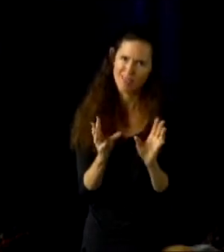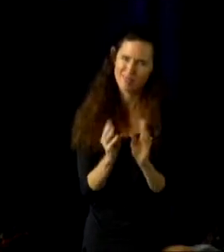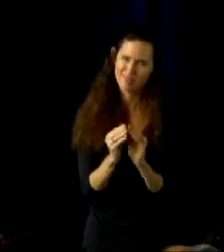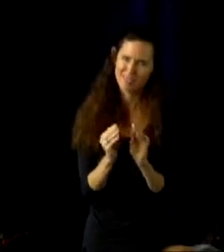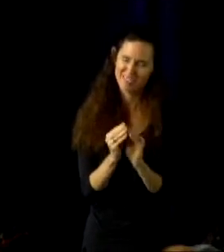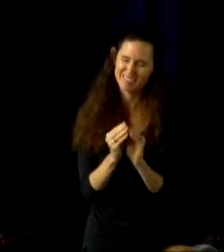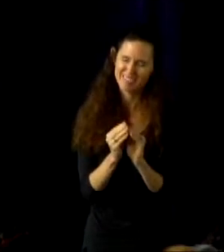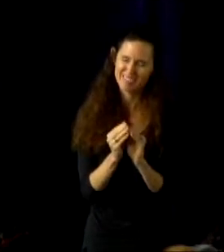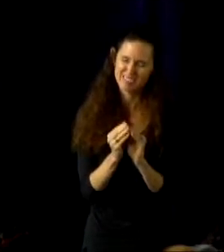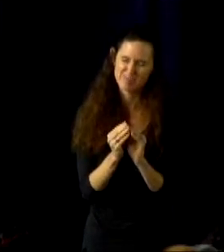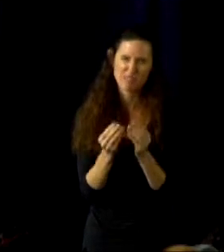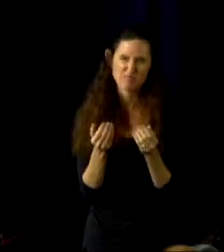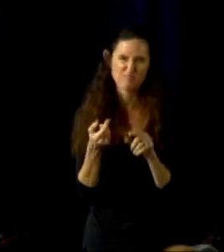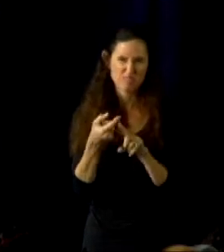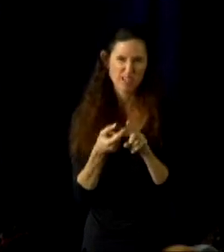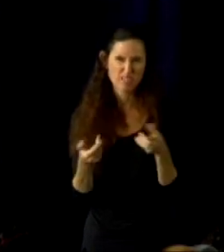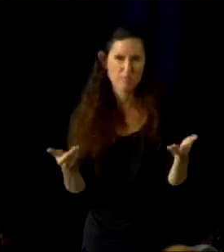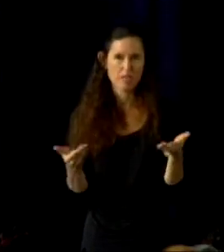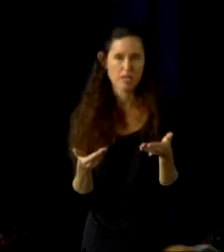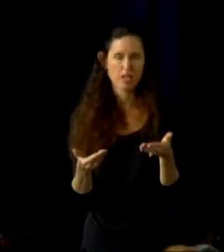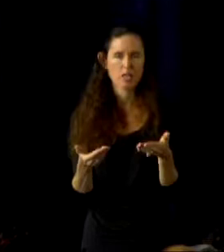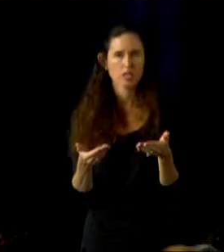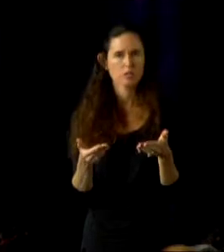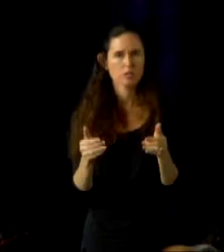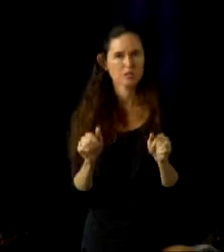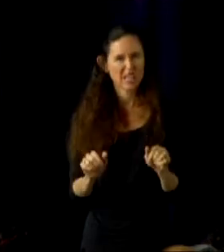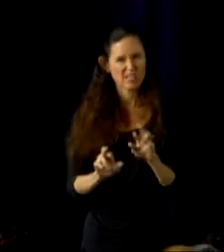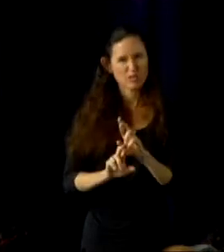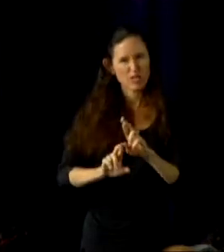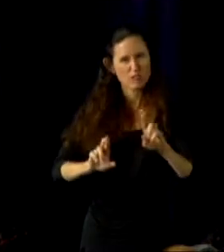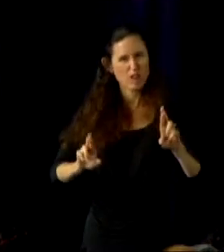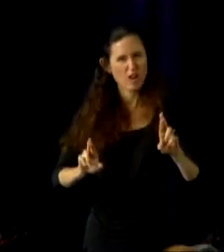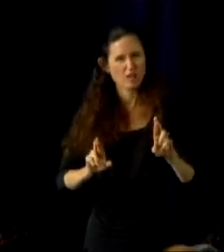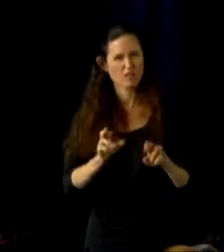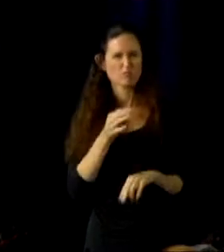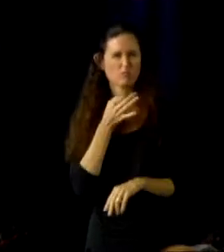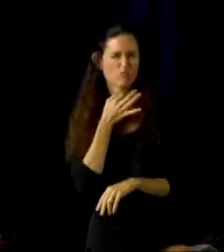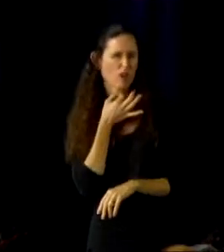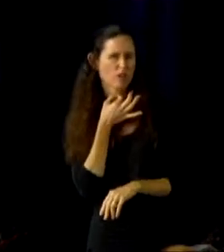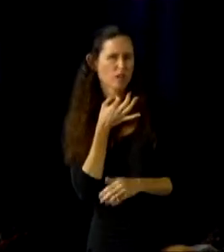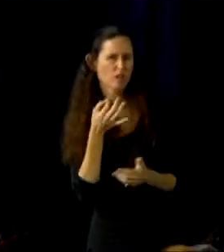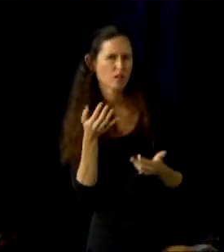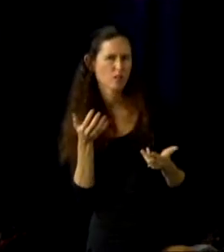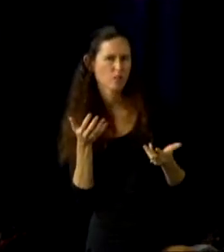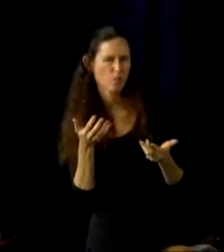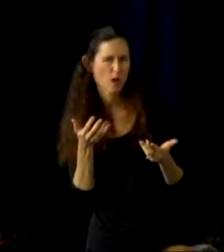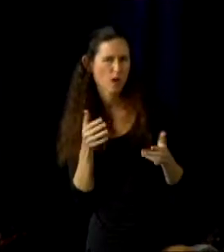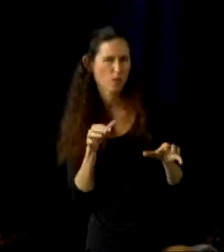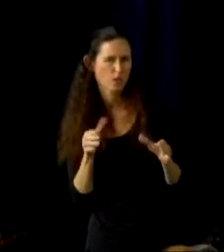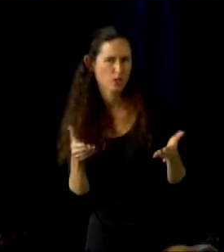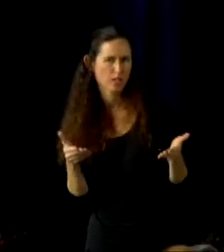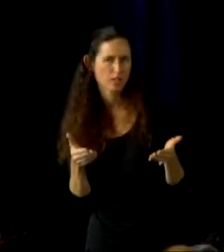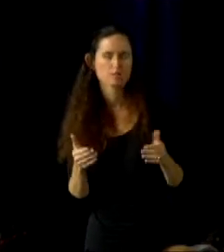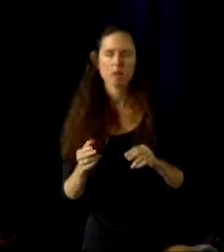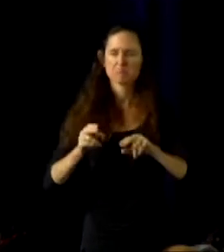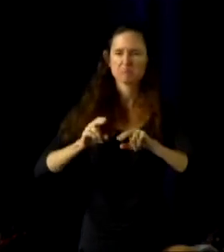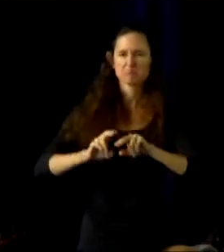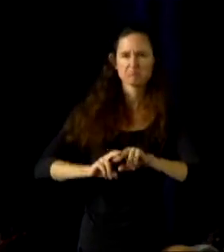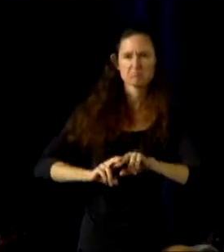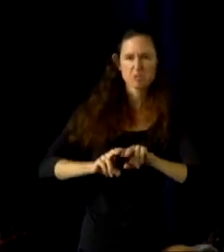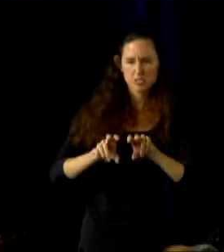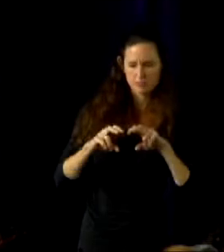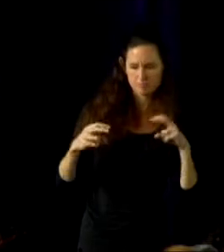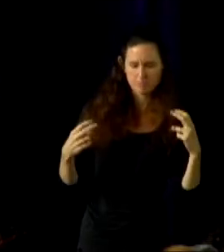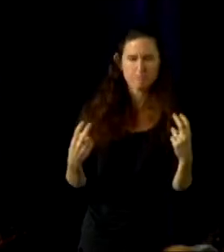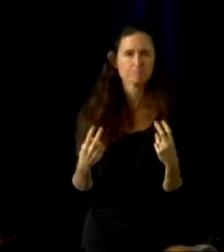in the months that I've been here, you kind of brace yourself wondering, what are you really going to hear? So we sit down and we're